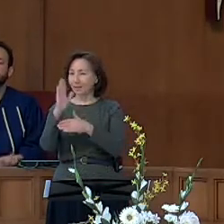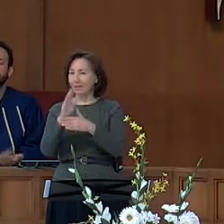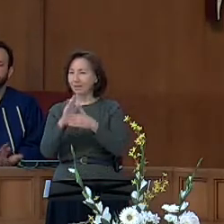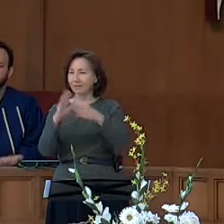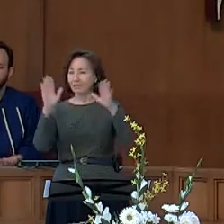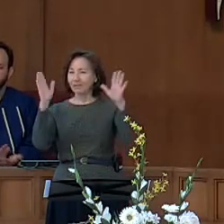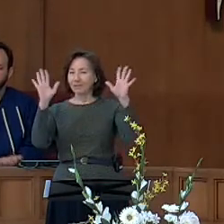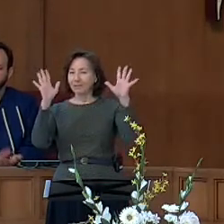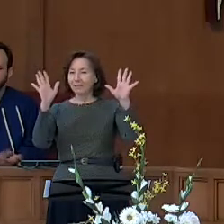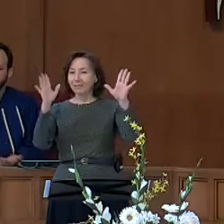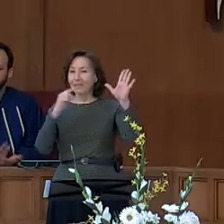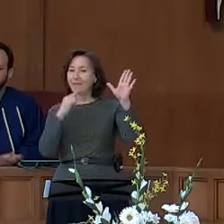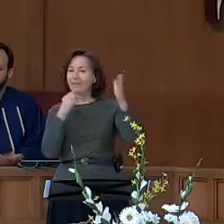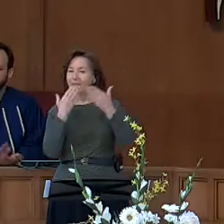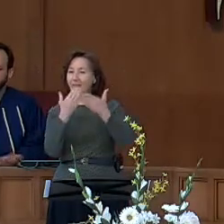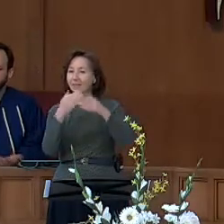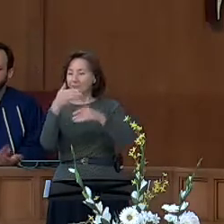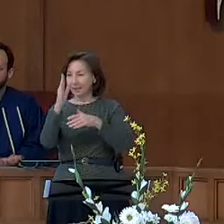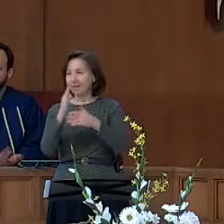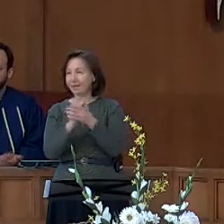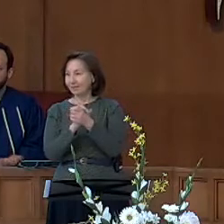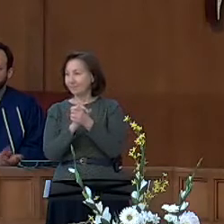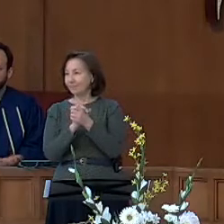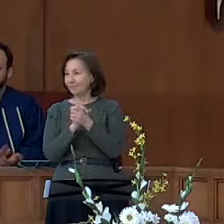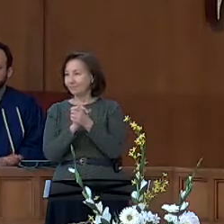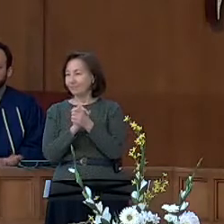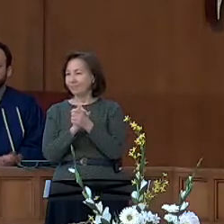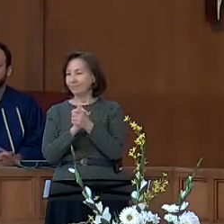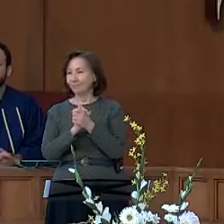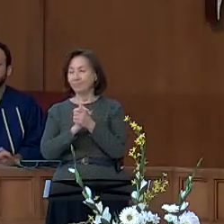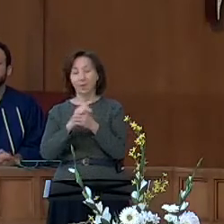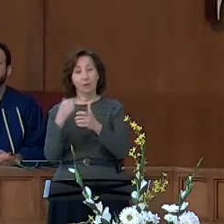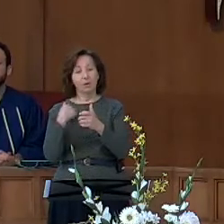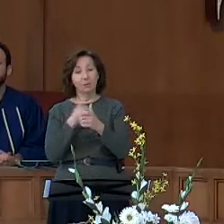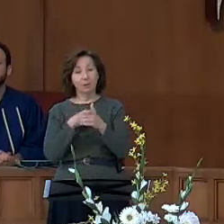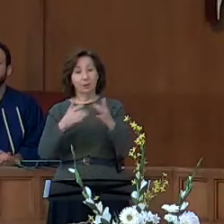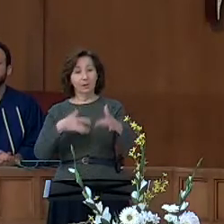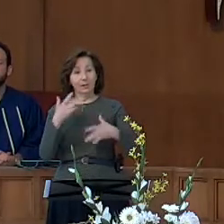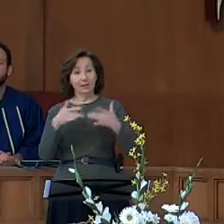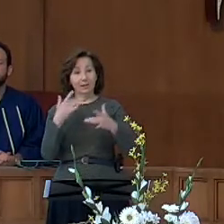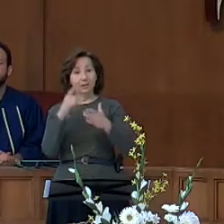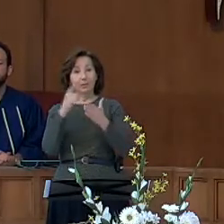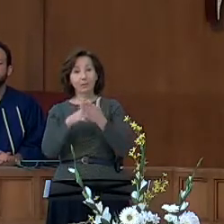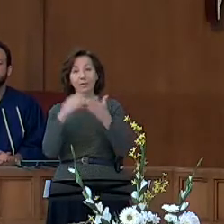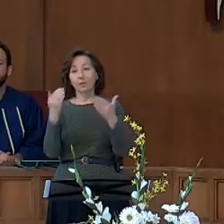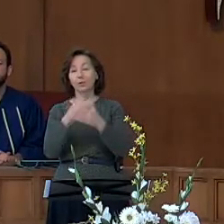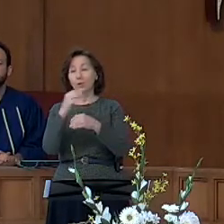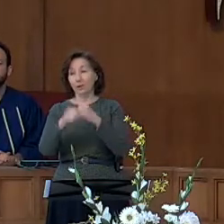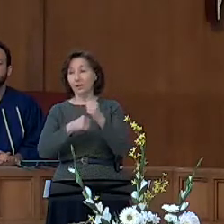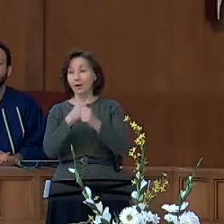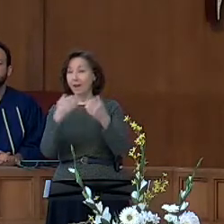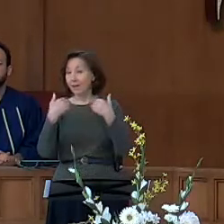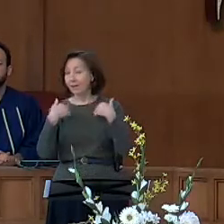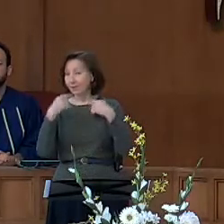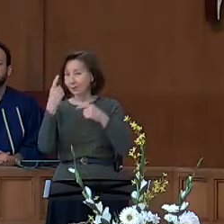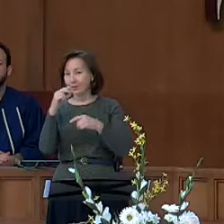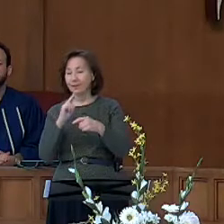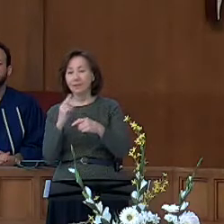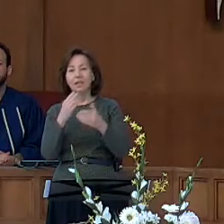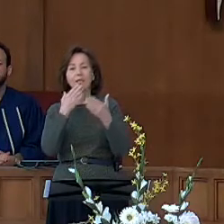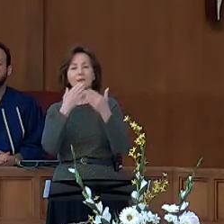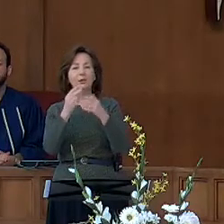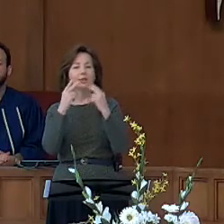Will you just thank God? We're so excited about what this new year holds for us, and again, good to see all